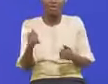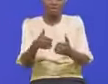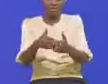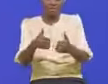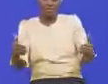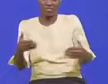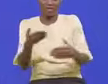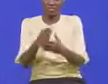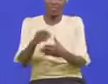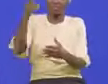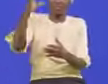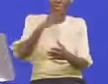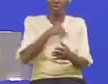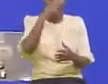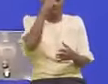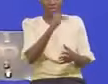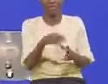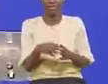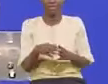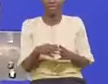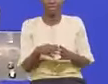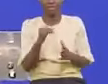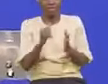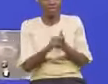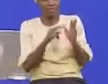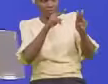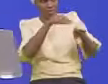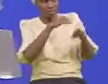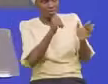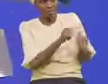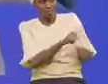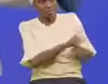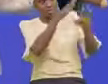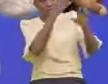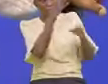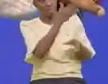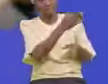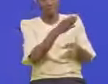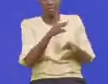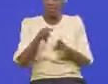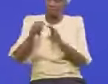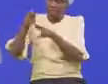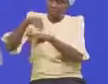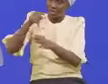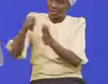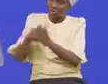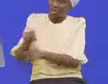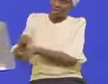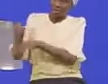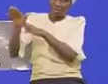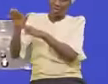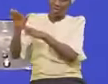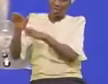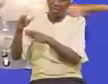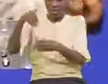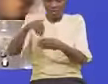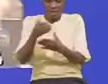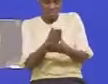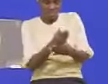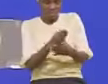Eve ɖe mama eve ɖe le amegbetɔ kple mawu dome. Mikpɔ toma ɖa. Mikpɔ togbe ya ɖa.